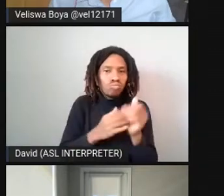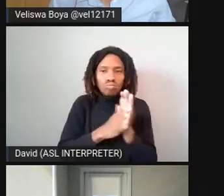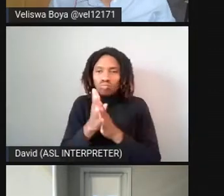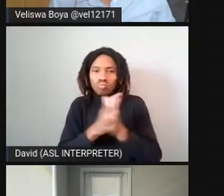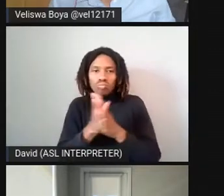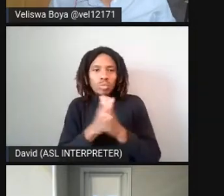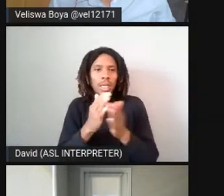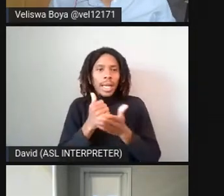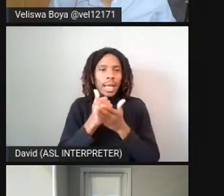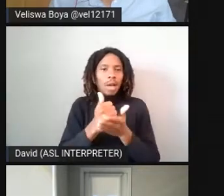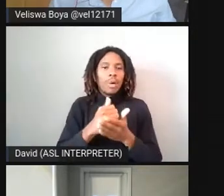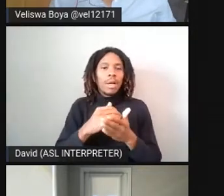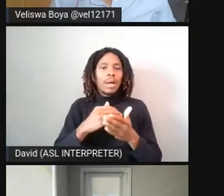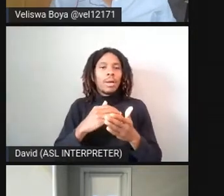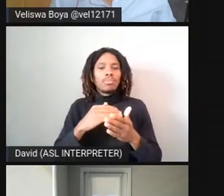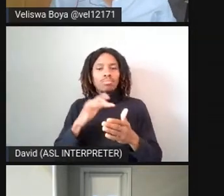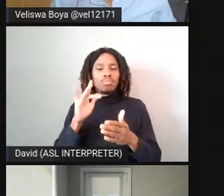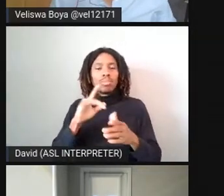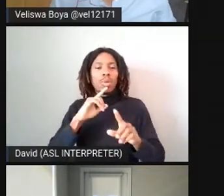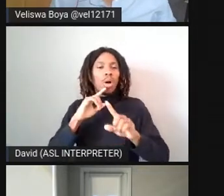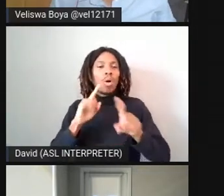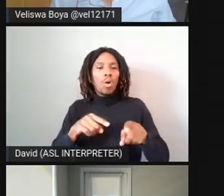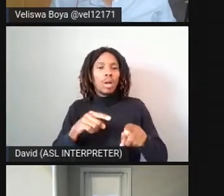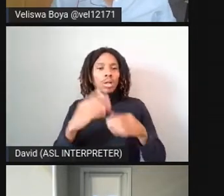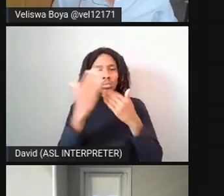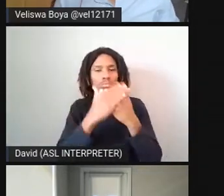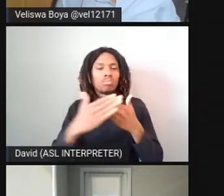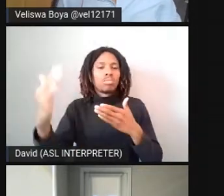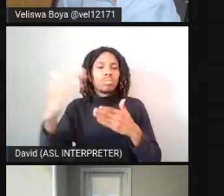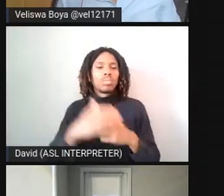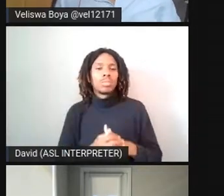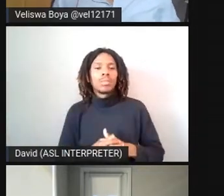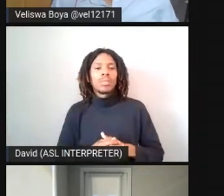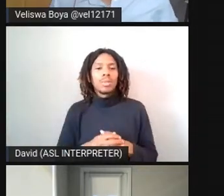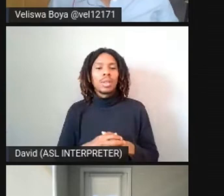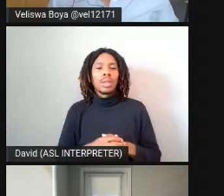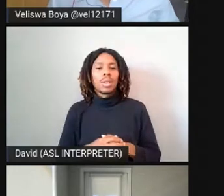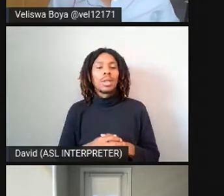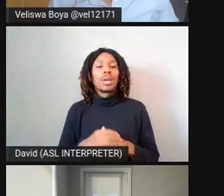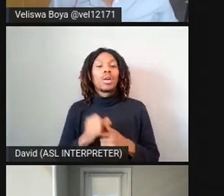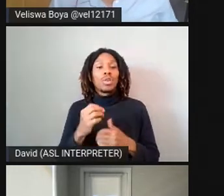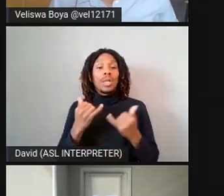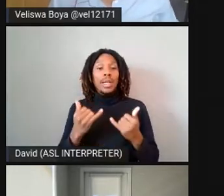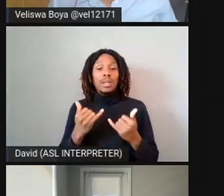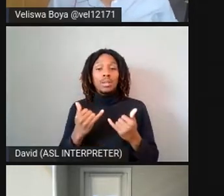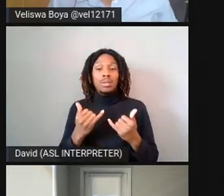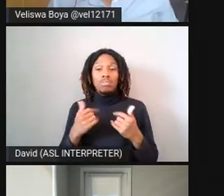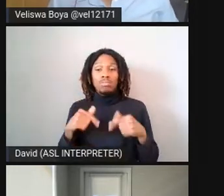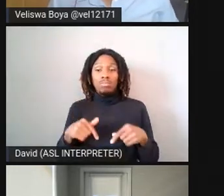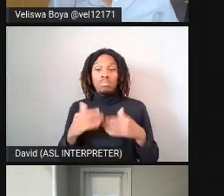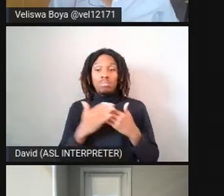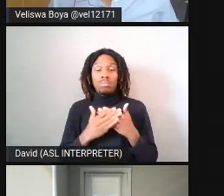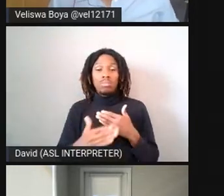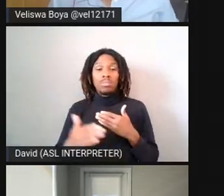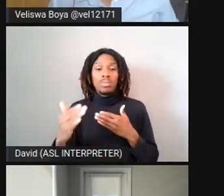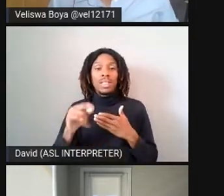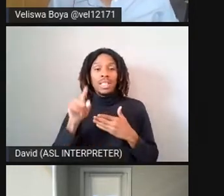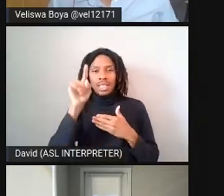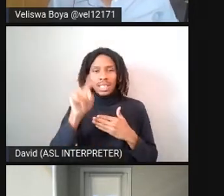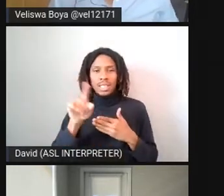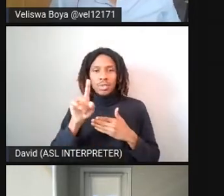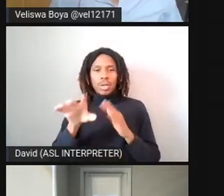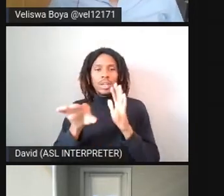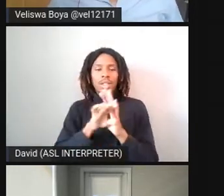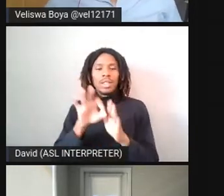able to place your first order and beyond. So going forward, this is where you need to select the